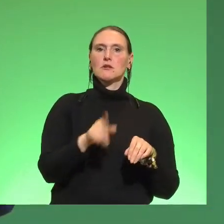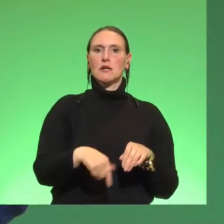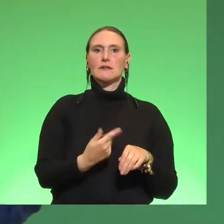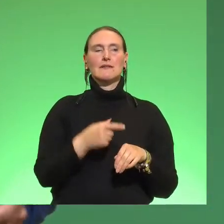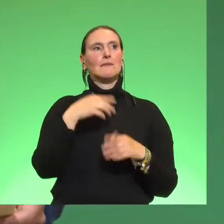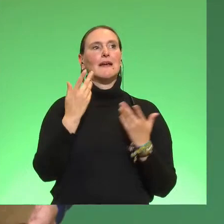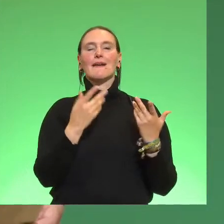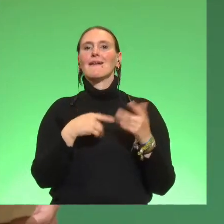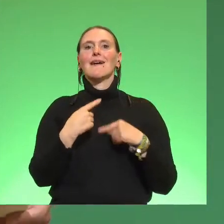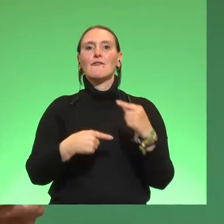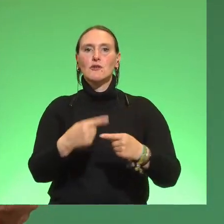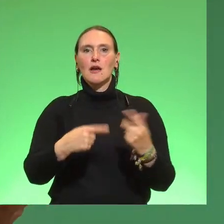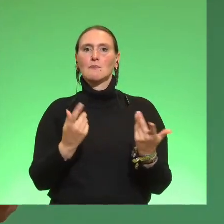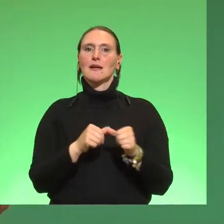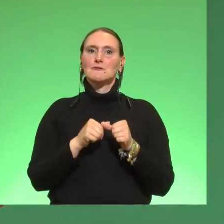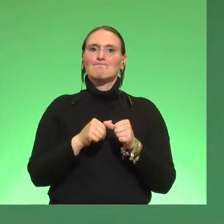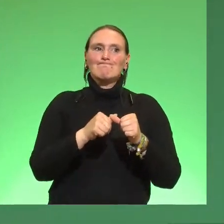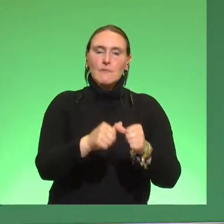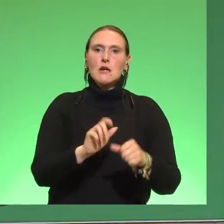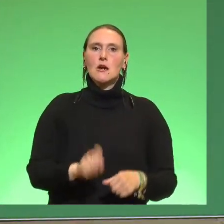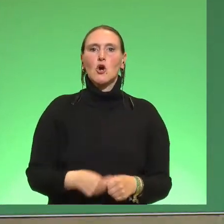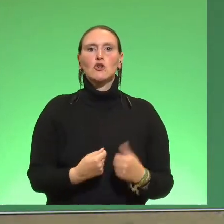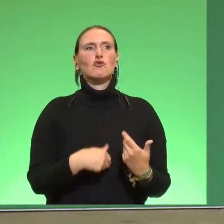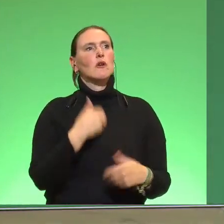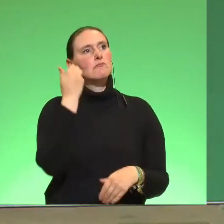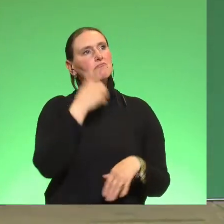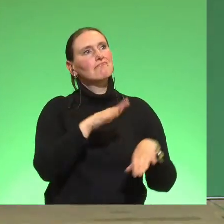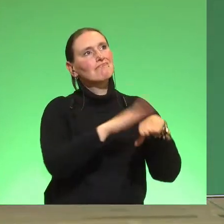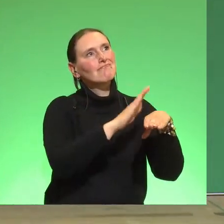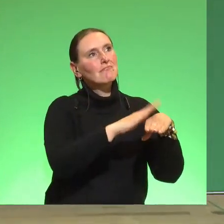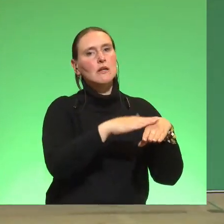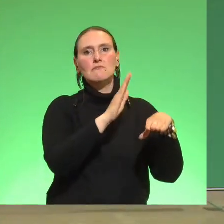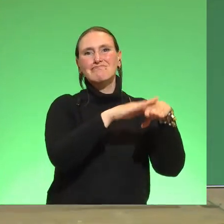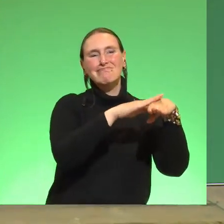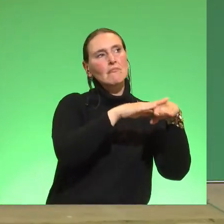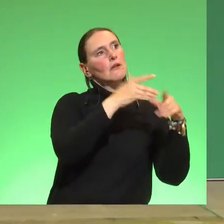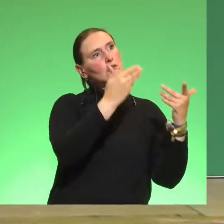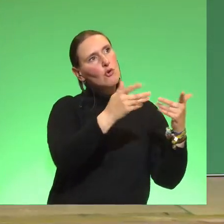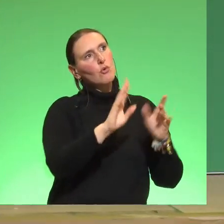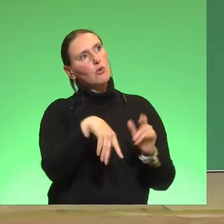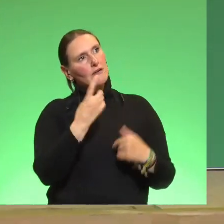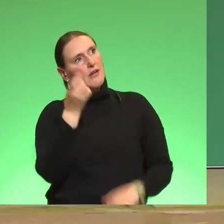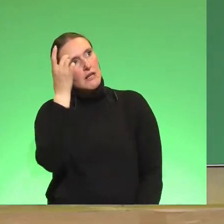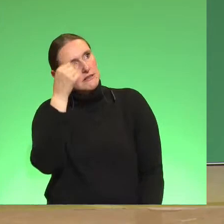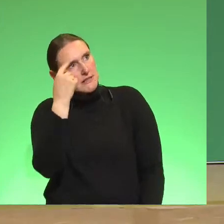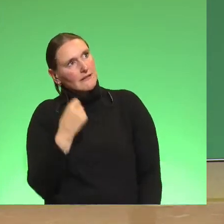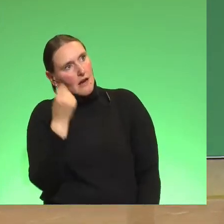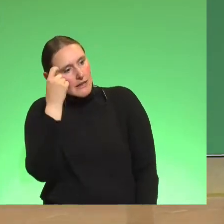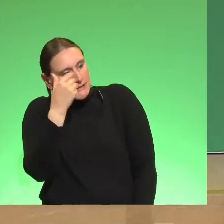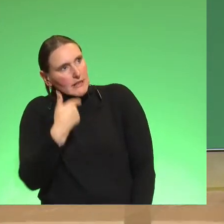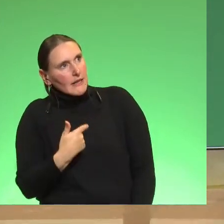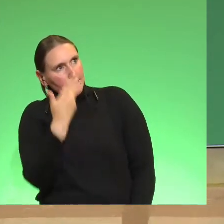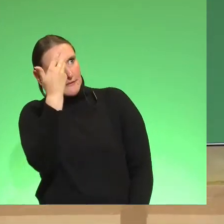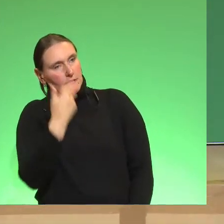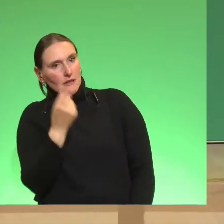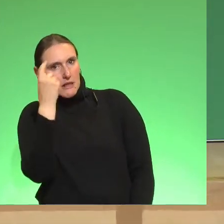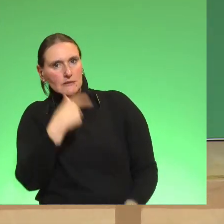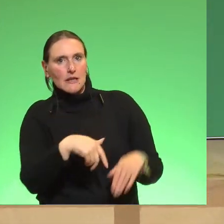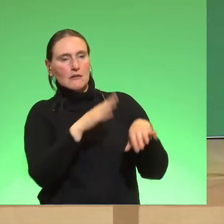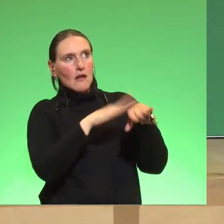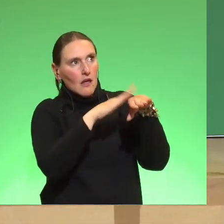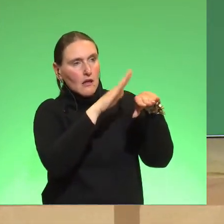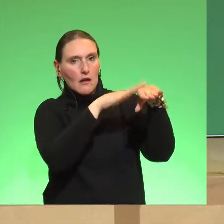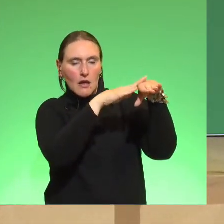understanding. Of course, there is a huge problem with the notion understanding. It literally means to